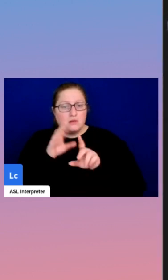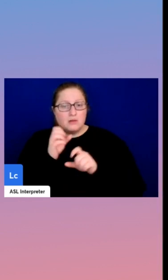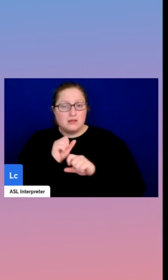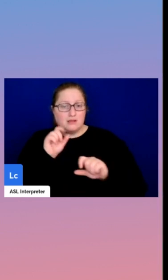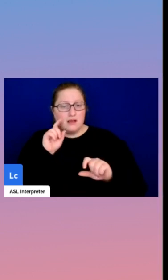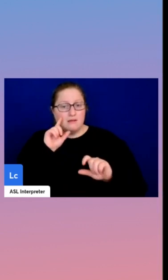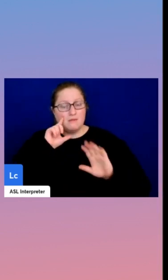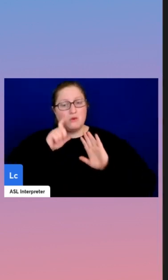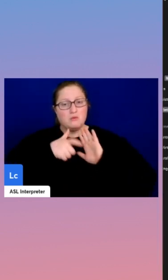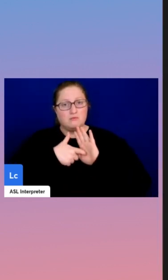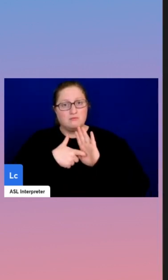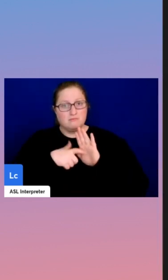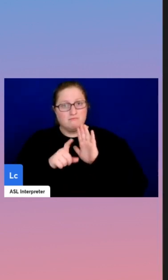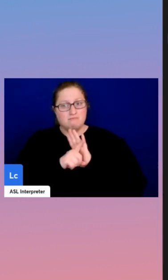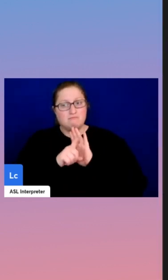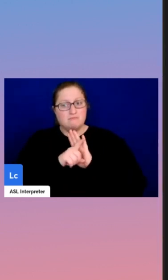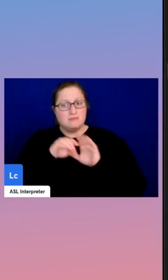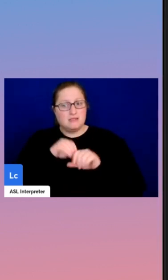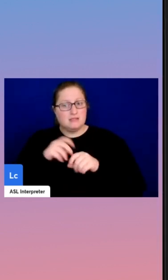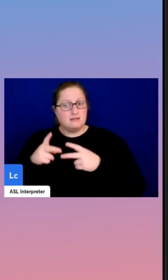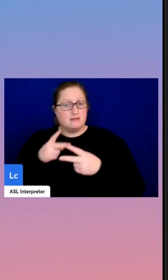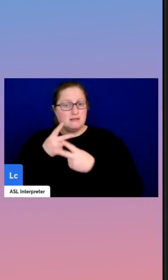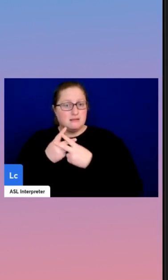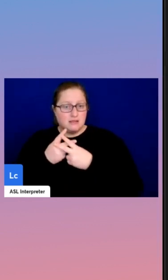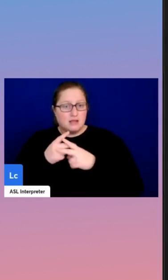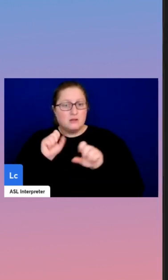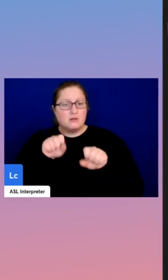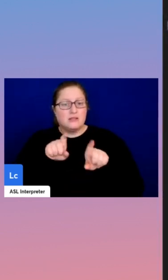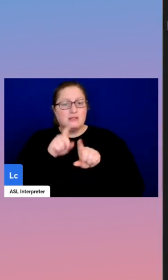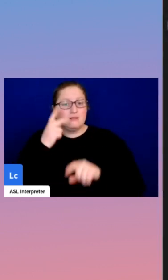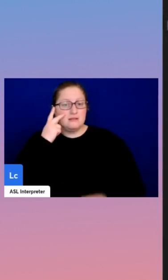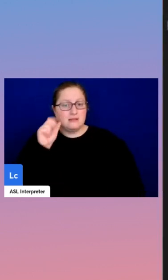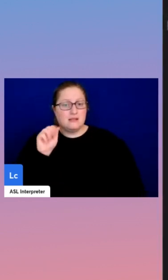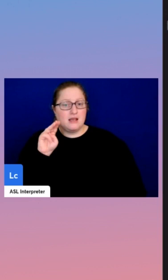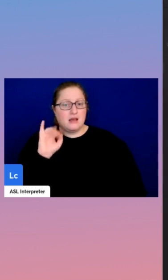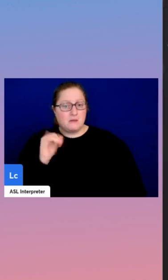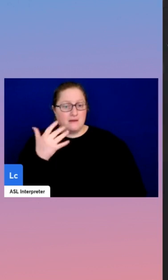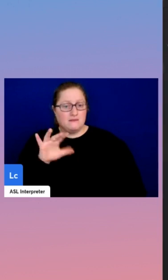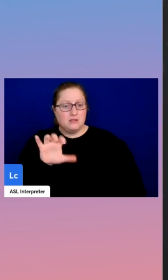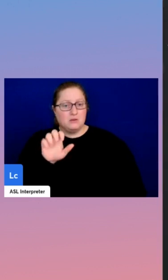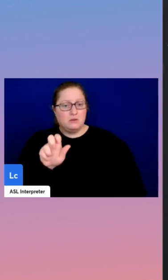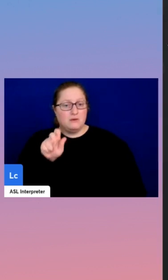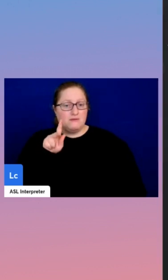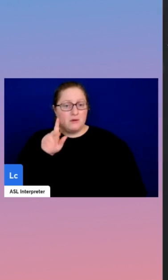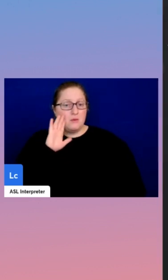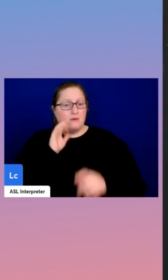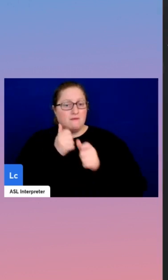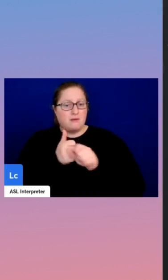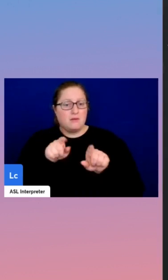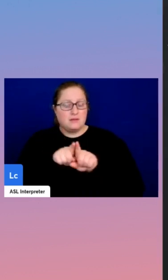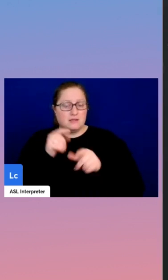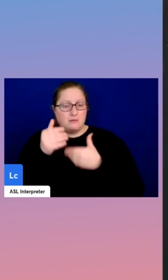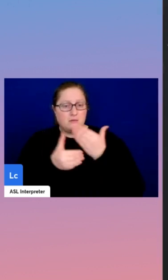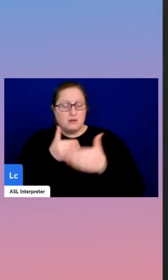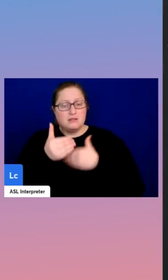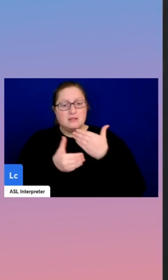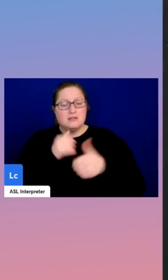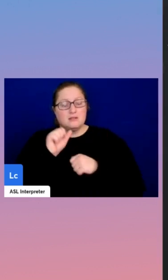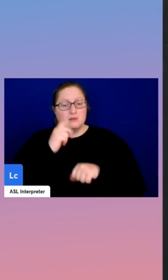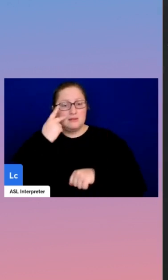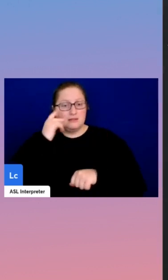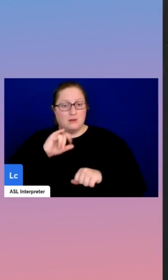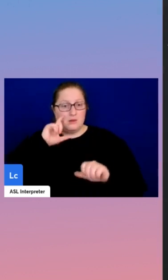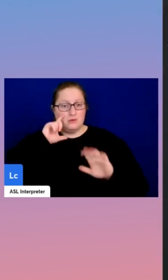Slack. So by refreshing, we can see that this AMI has been revoked, and we follow exactly the same process. So we can see that